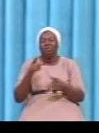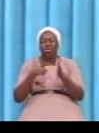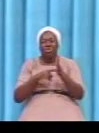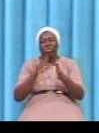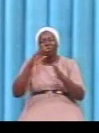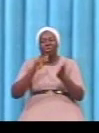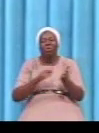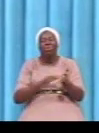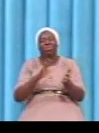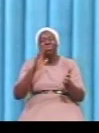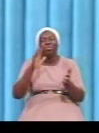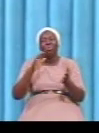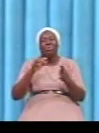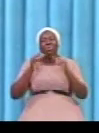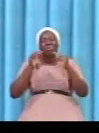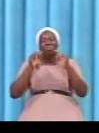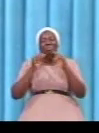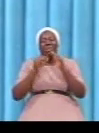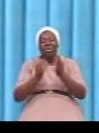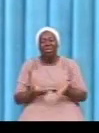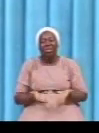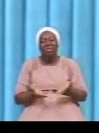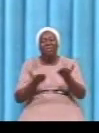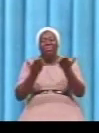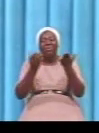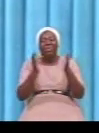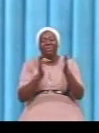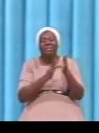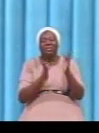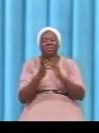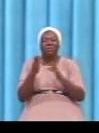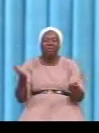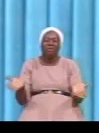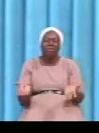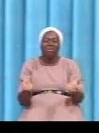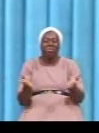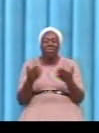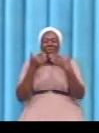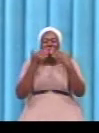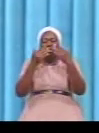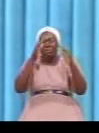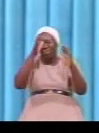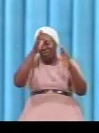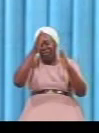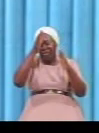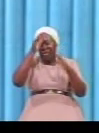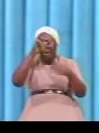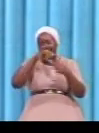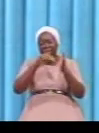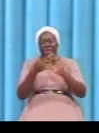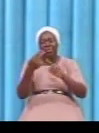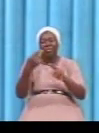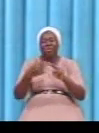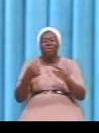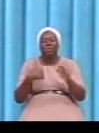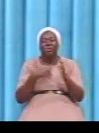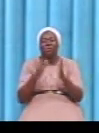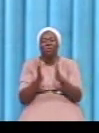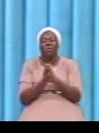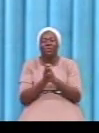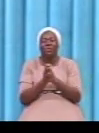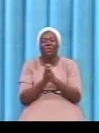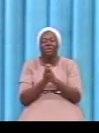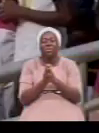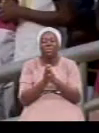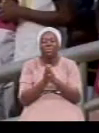glory. Magnify Jesus in our midst tonight. Thank you, Father. In Jesus' name we